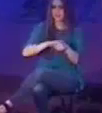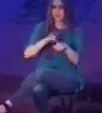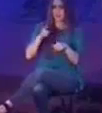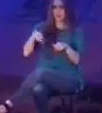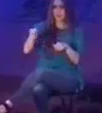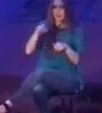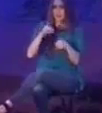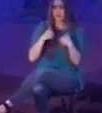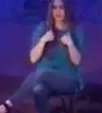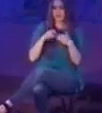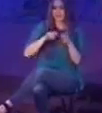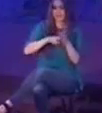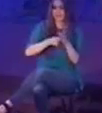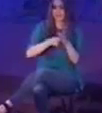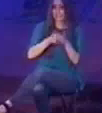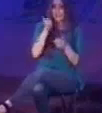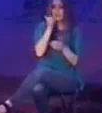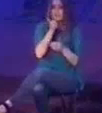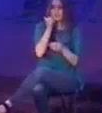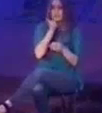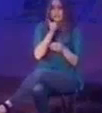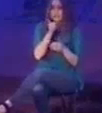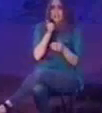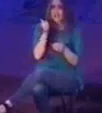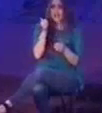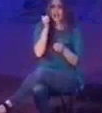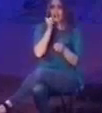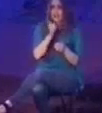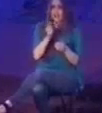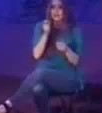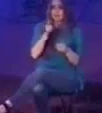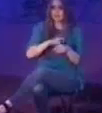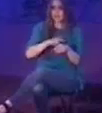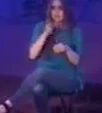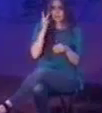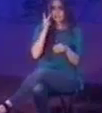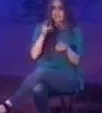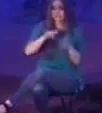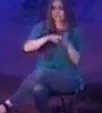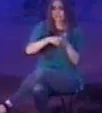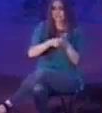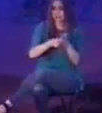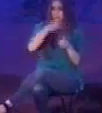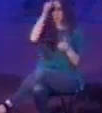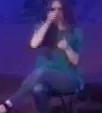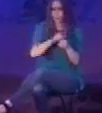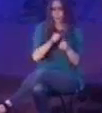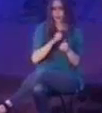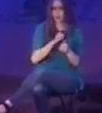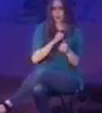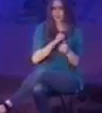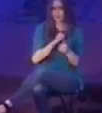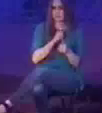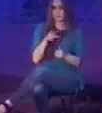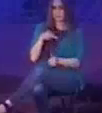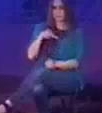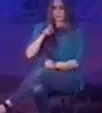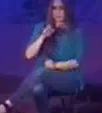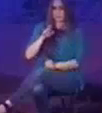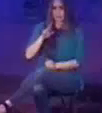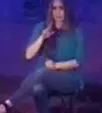keys every day. Every time I see this key, I'm going to remind myself of